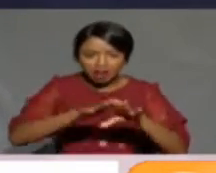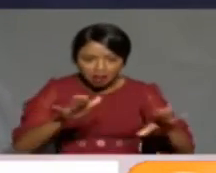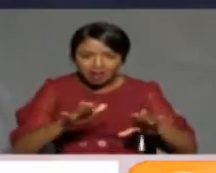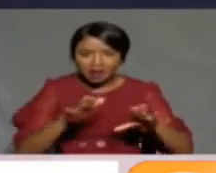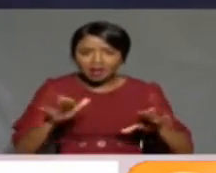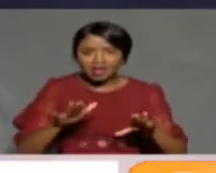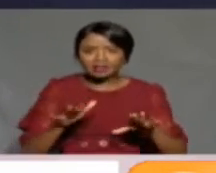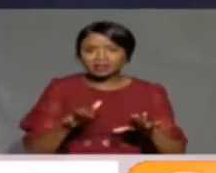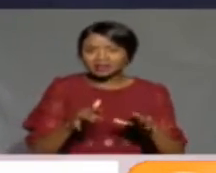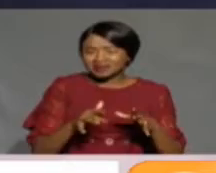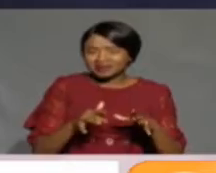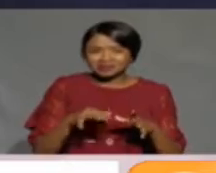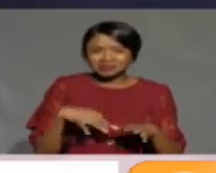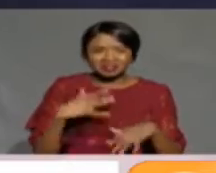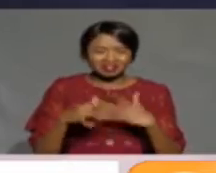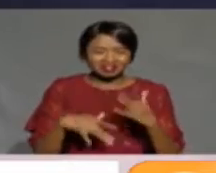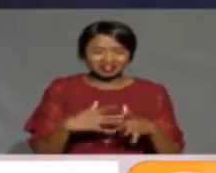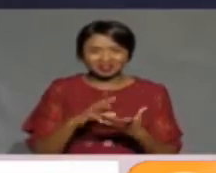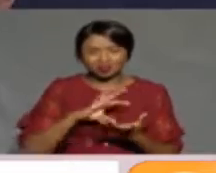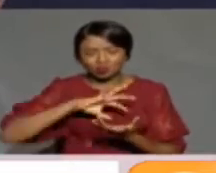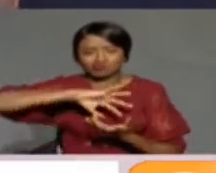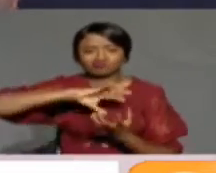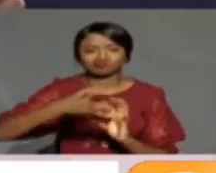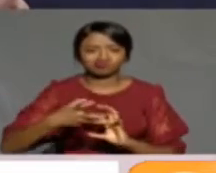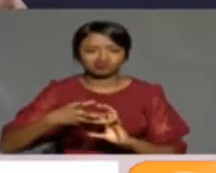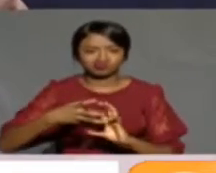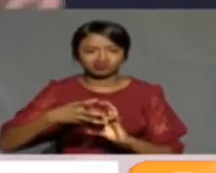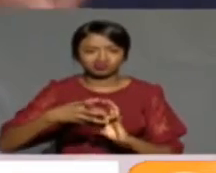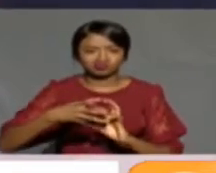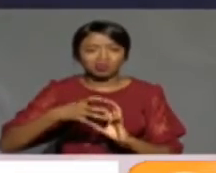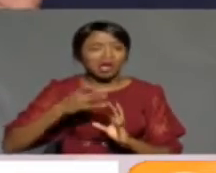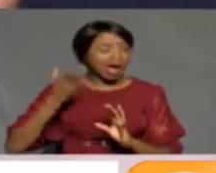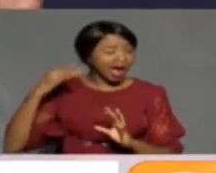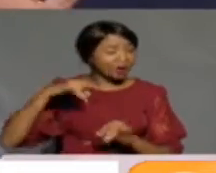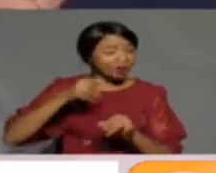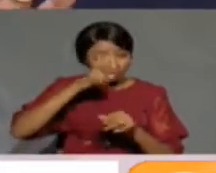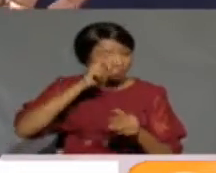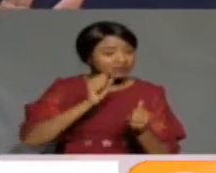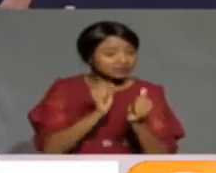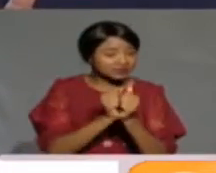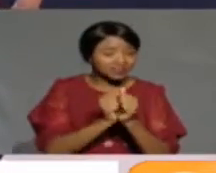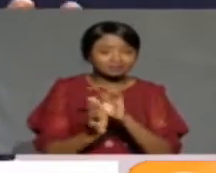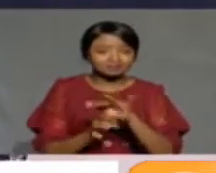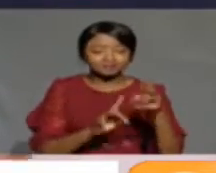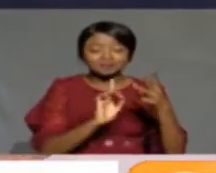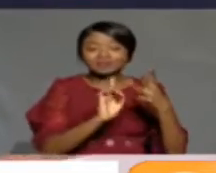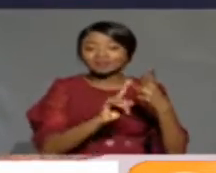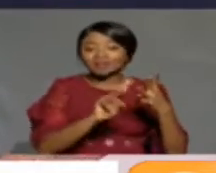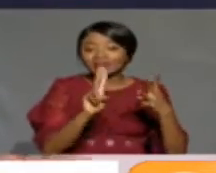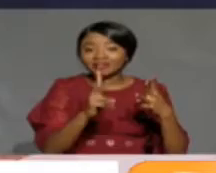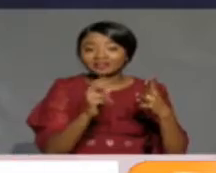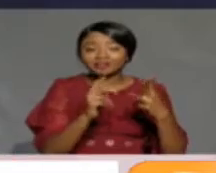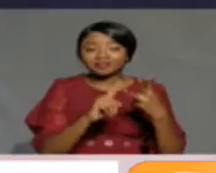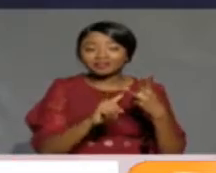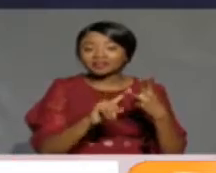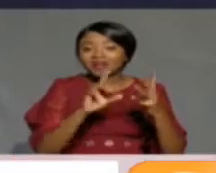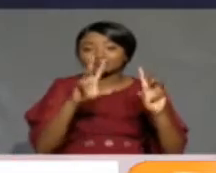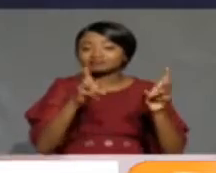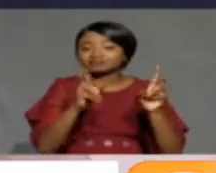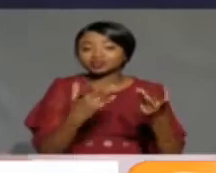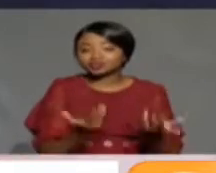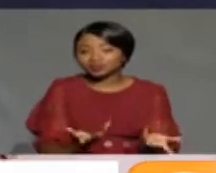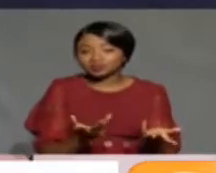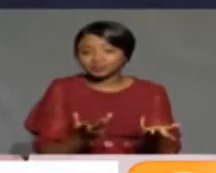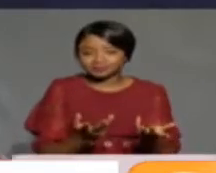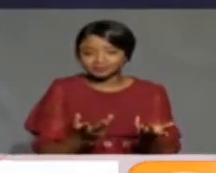parties, and on, and therefore it got complicated. And that was in 2010. Okay. The third issue, Yvonne, that you need to understand is that